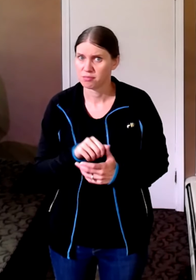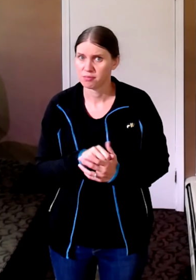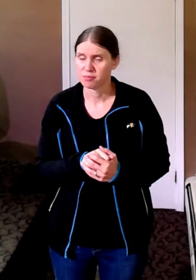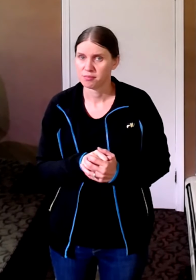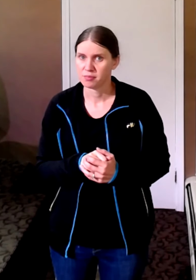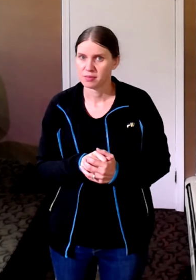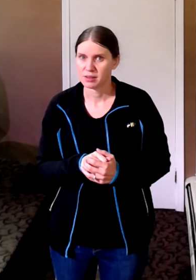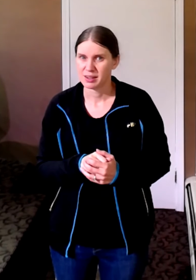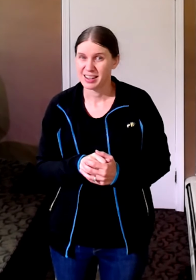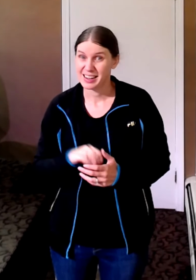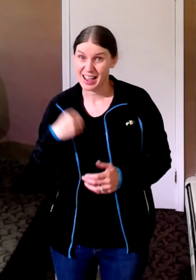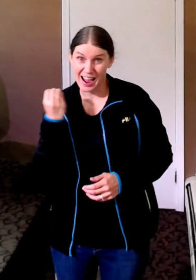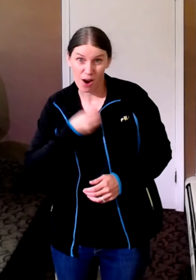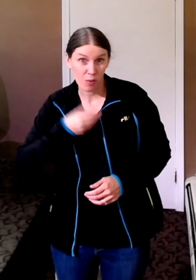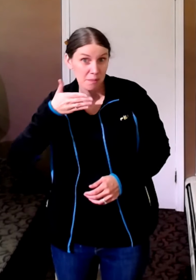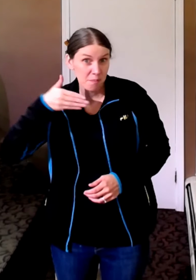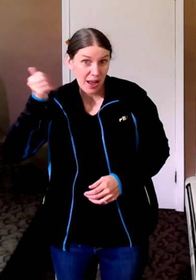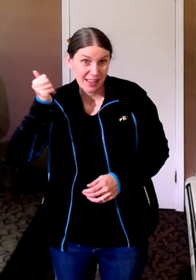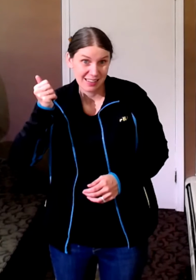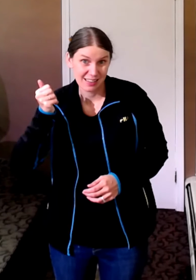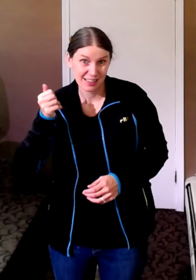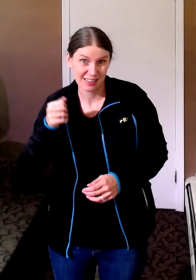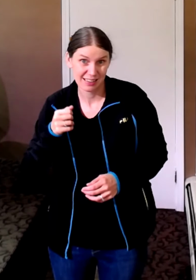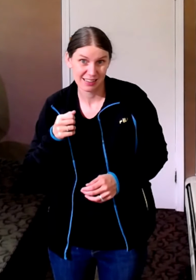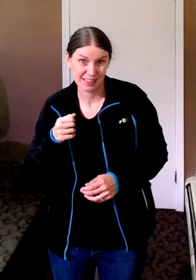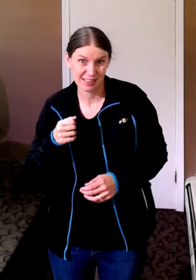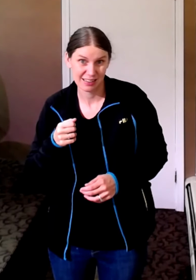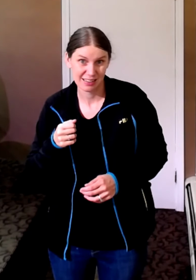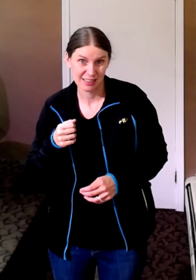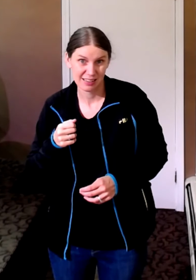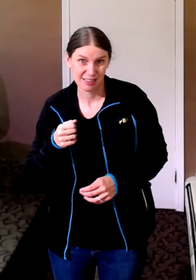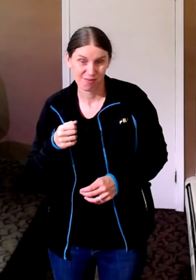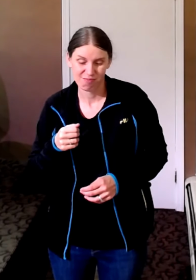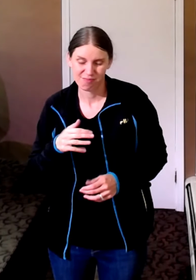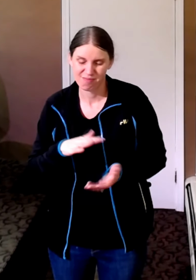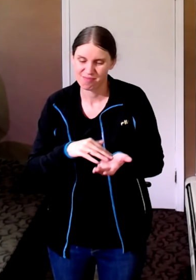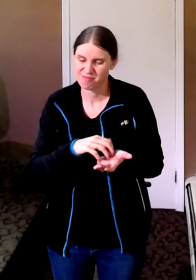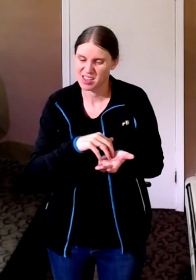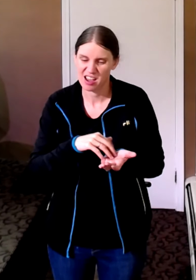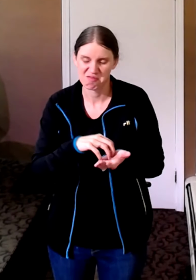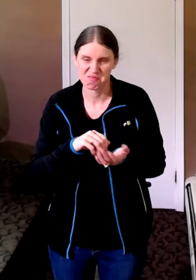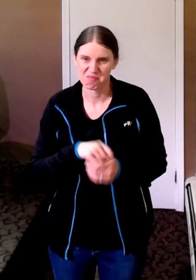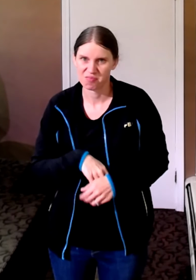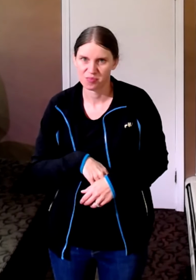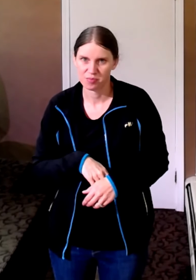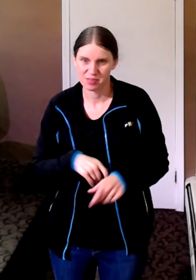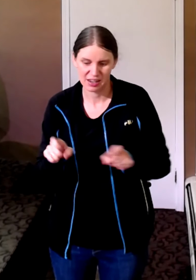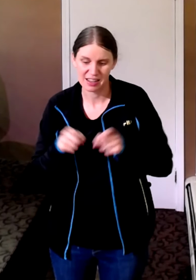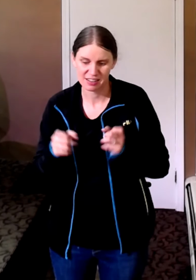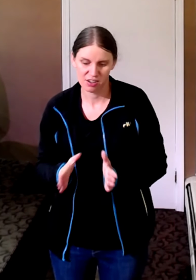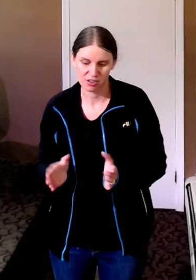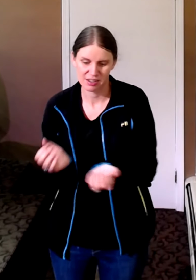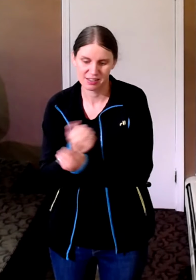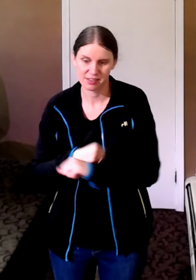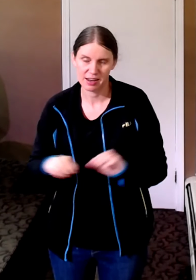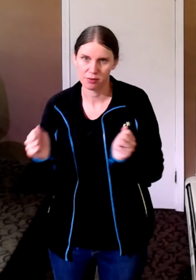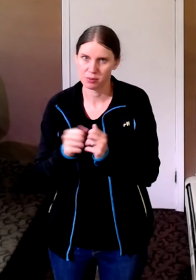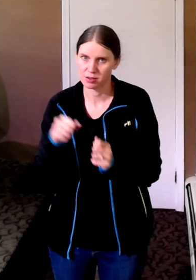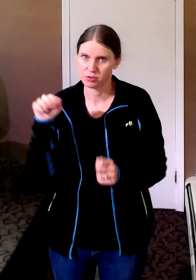At our best, every one of us humans is still just a sinner saved by grace.